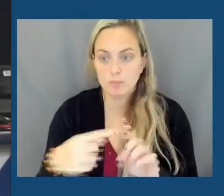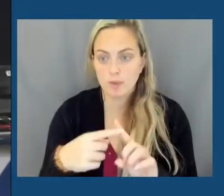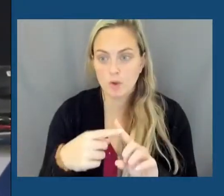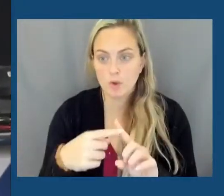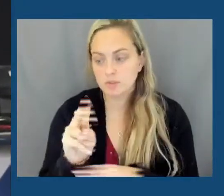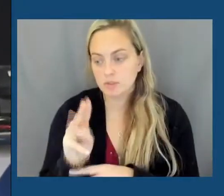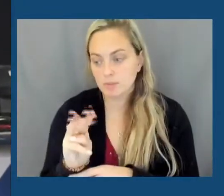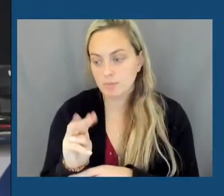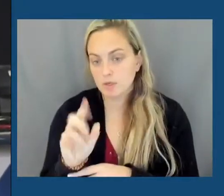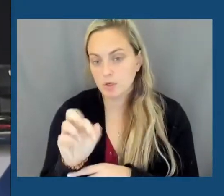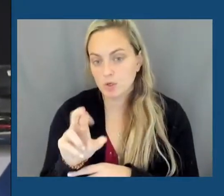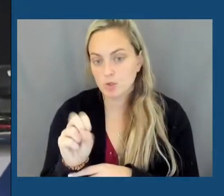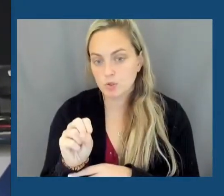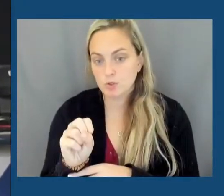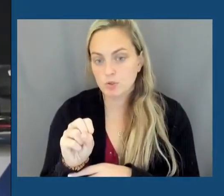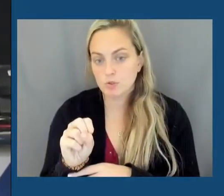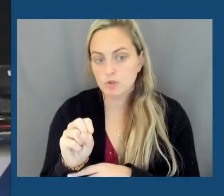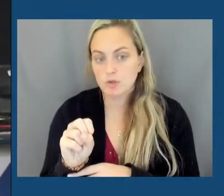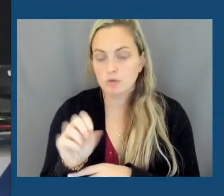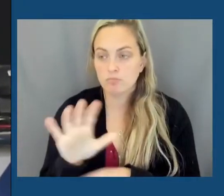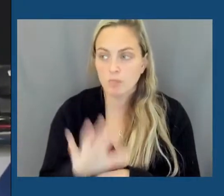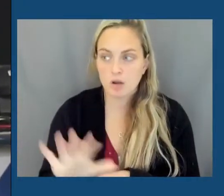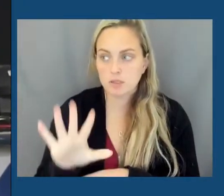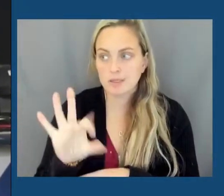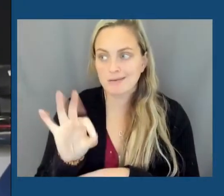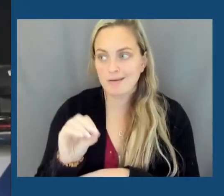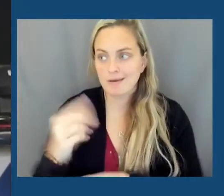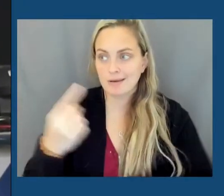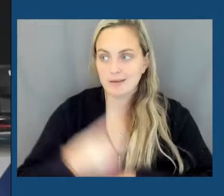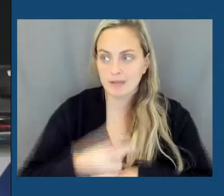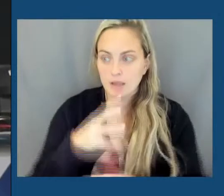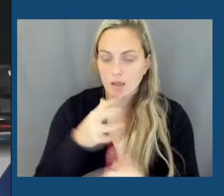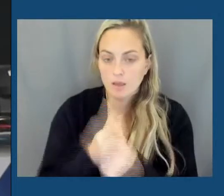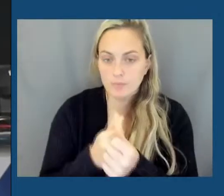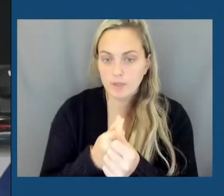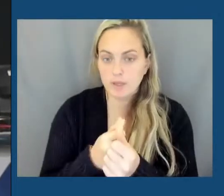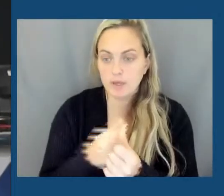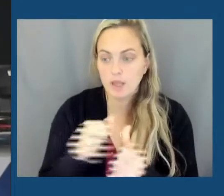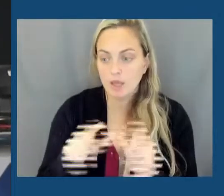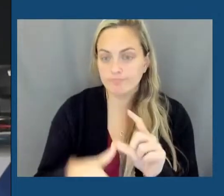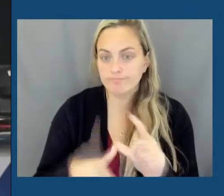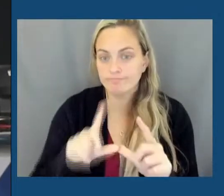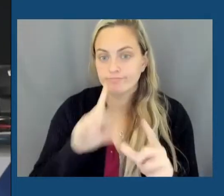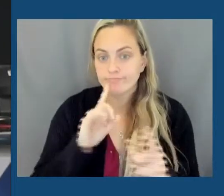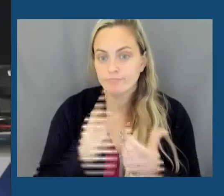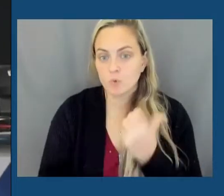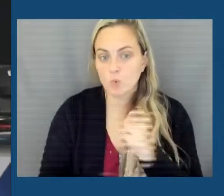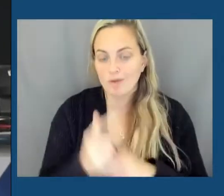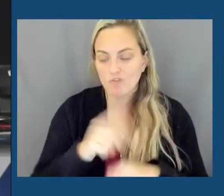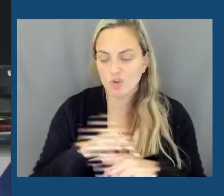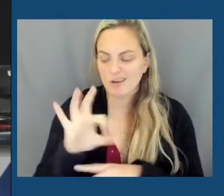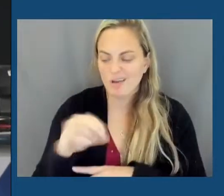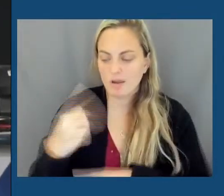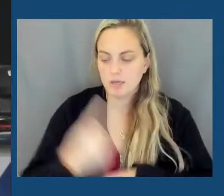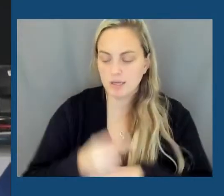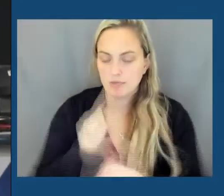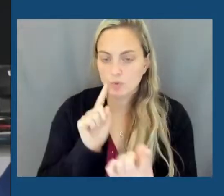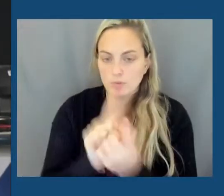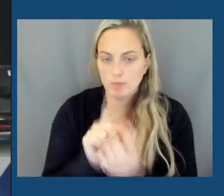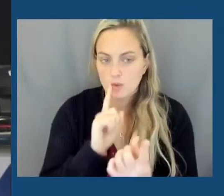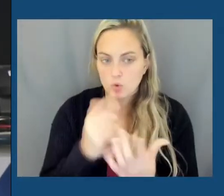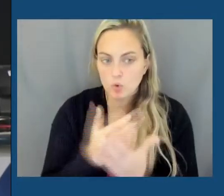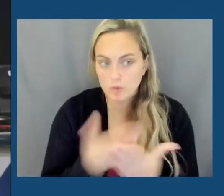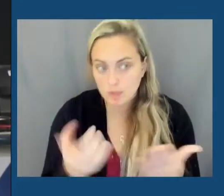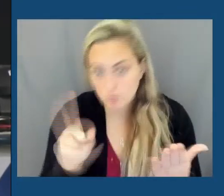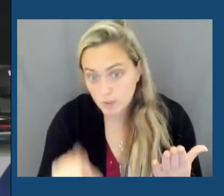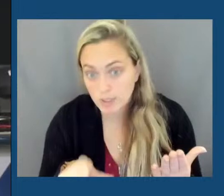semiconductors. And it's on approximately a 90-day update and a refresh. So we try to make sure that every 90 days we meet, are there new things that we need